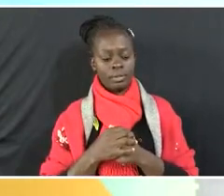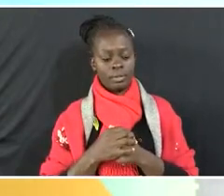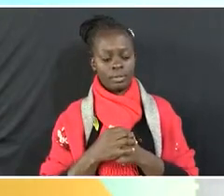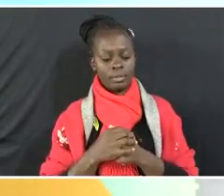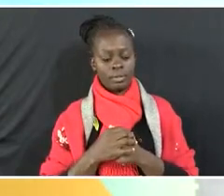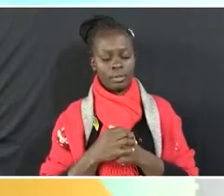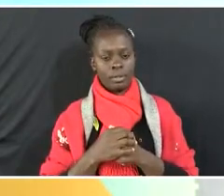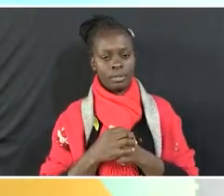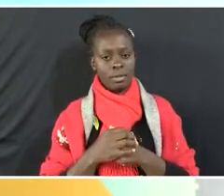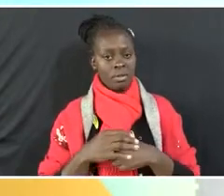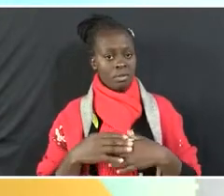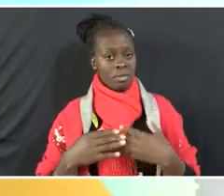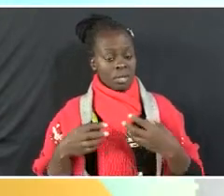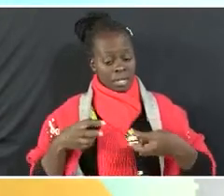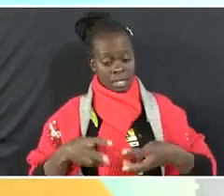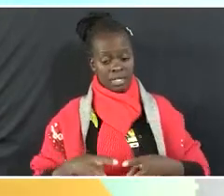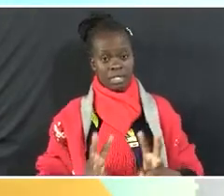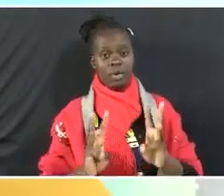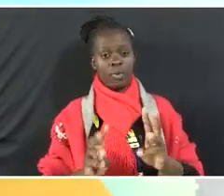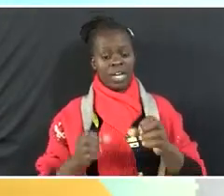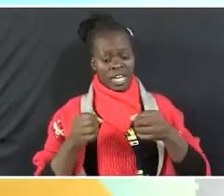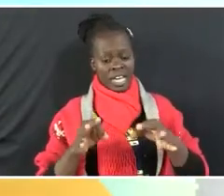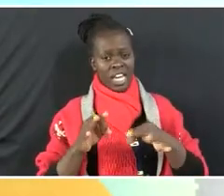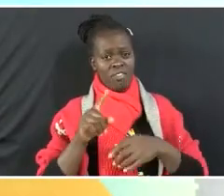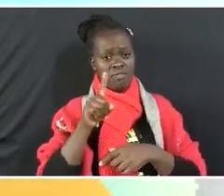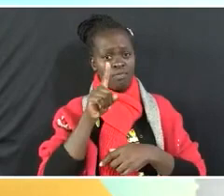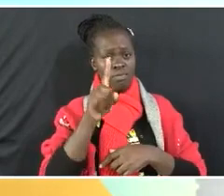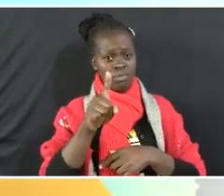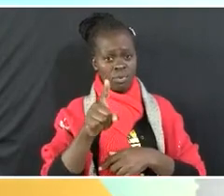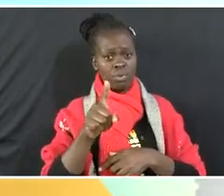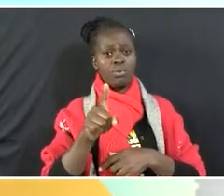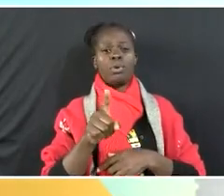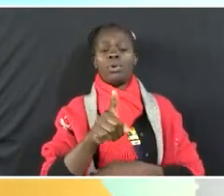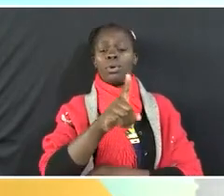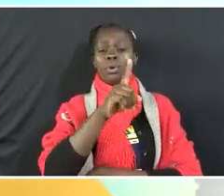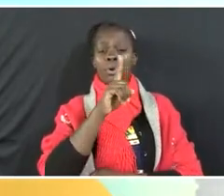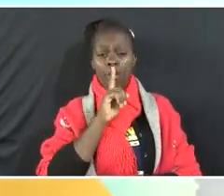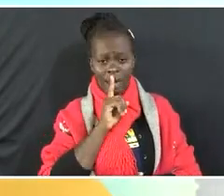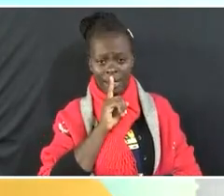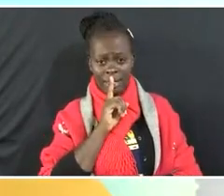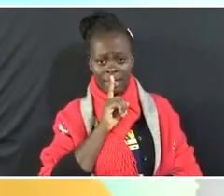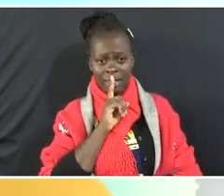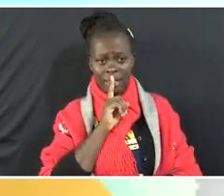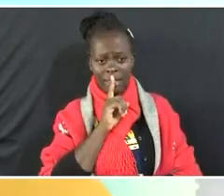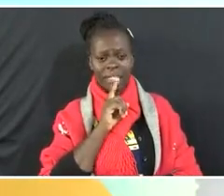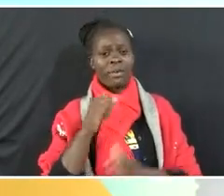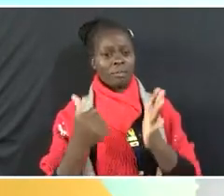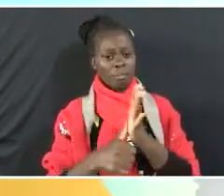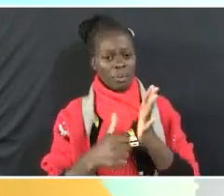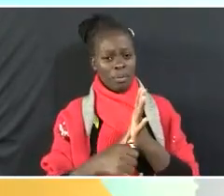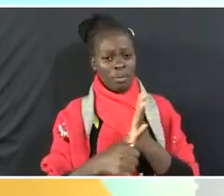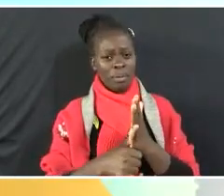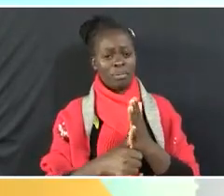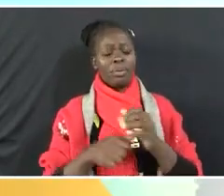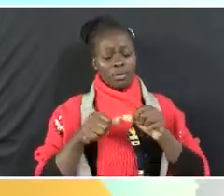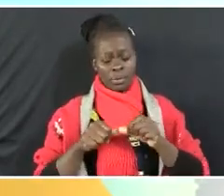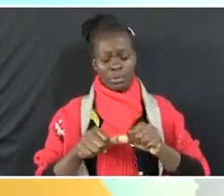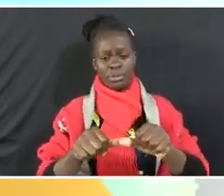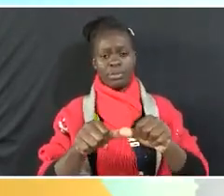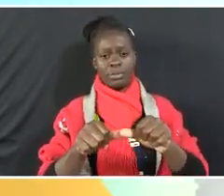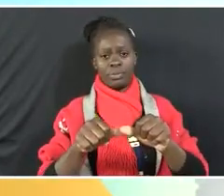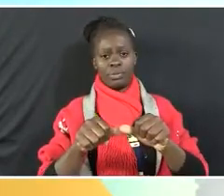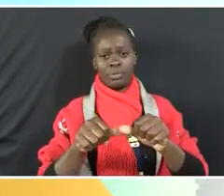There's a way in which if you don't address issues, you are actually not handling with care.